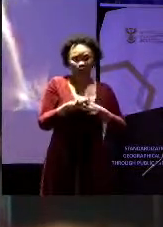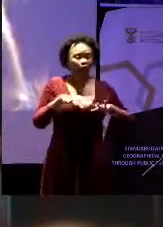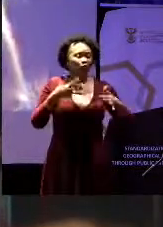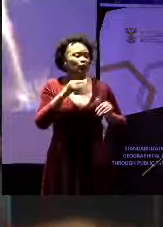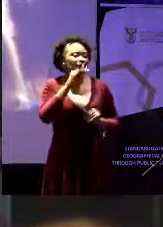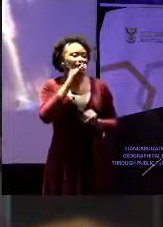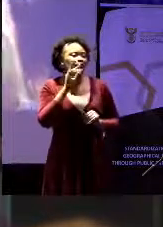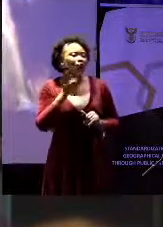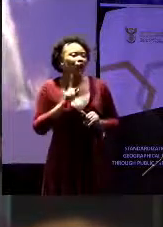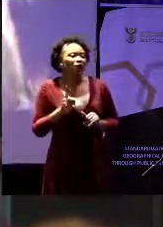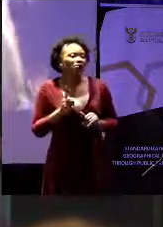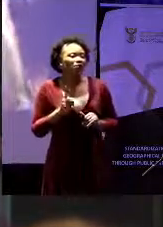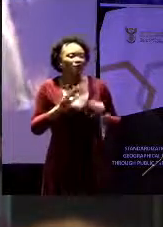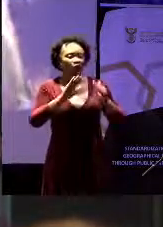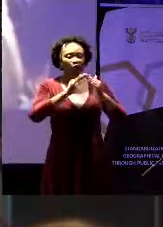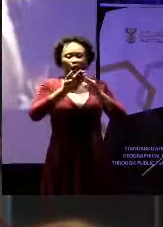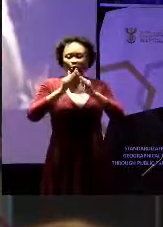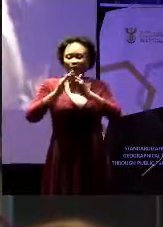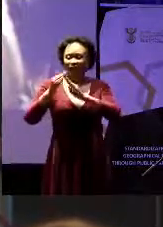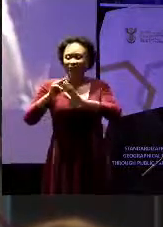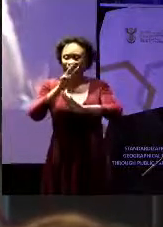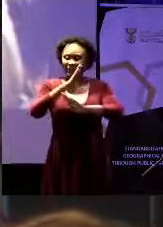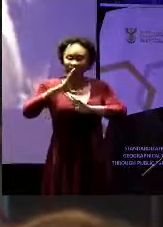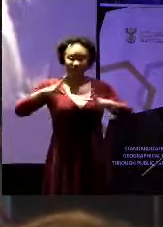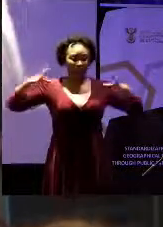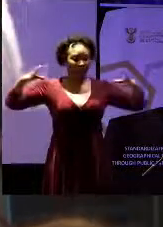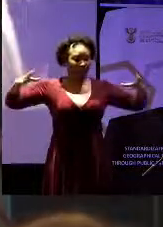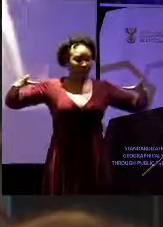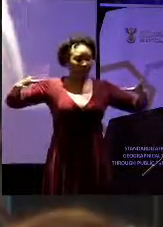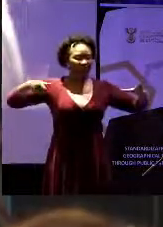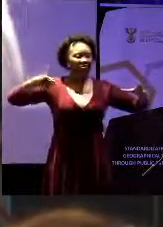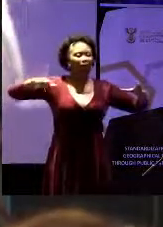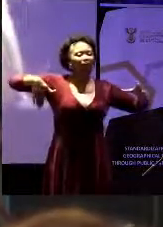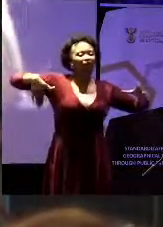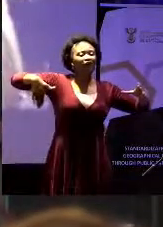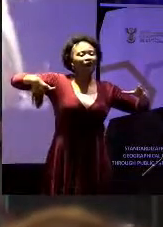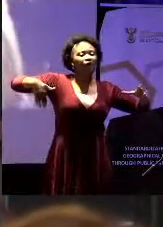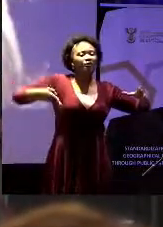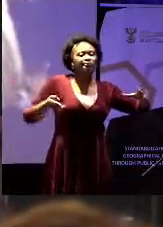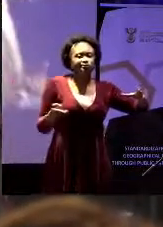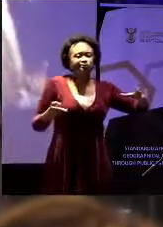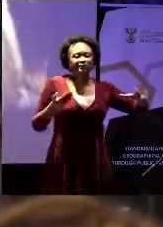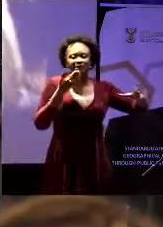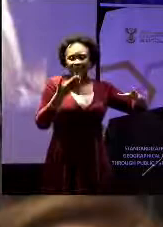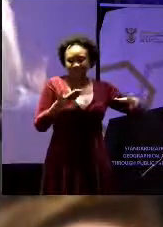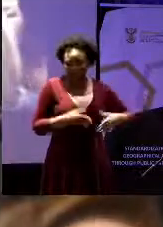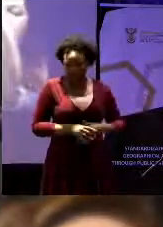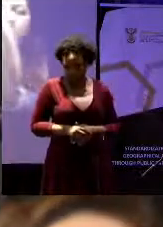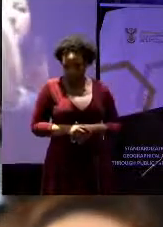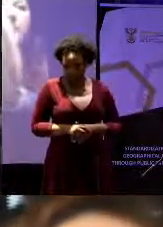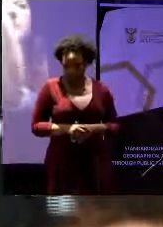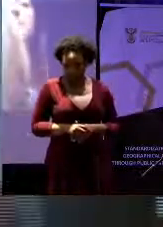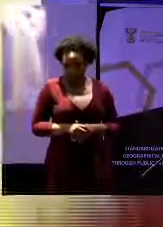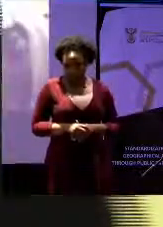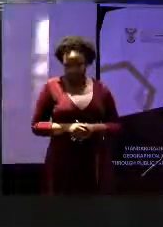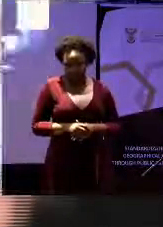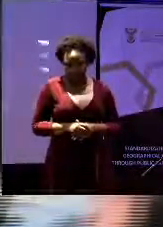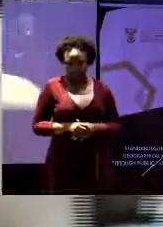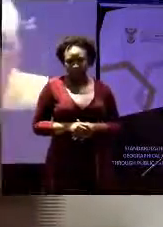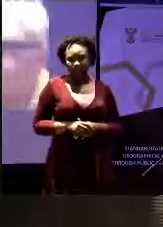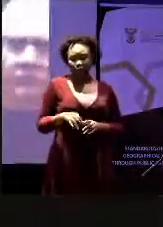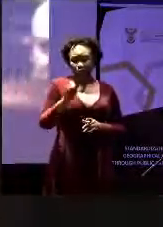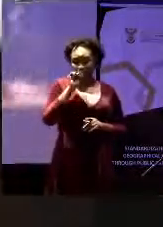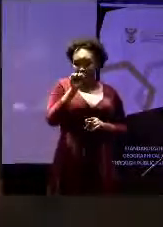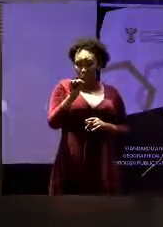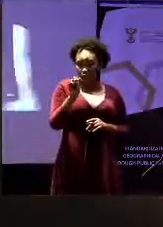that a vast community of the Western Cape were left out for the submission. Thank you, Chair. So I take it yours